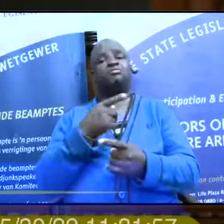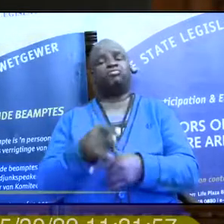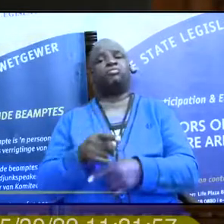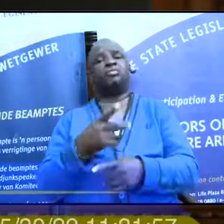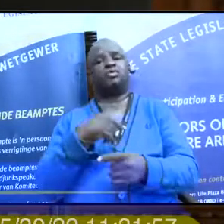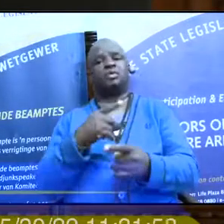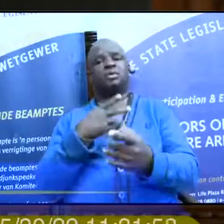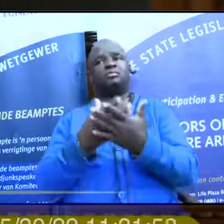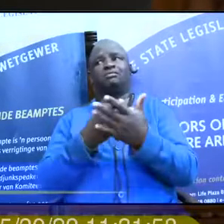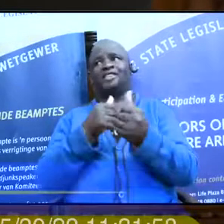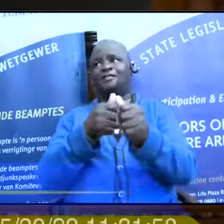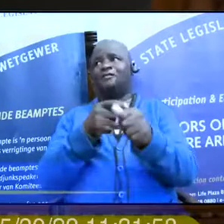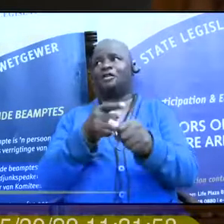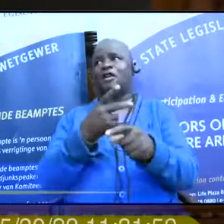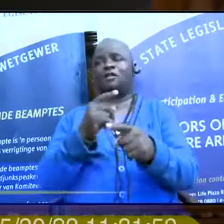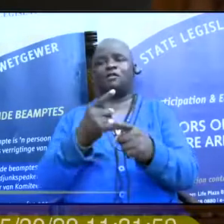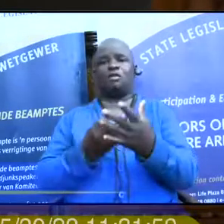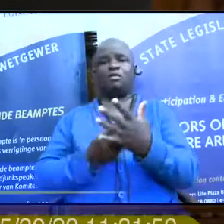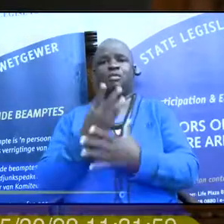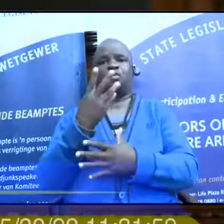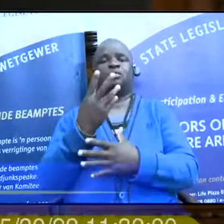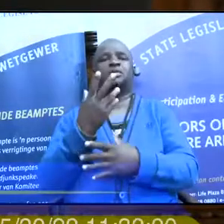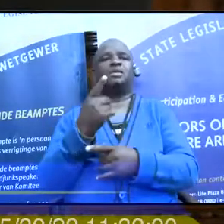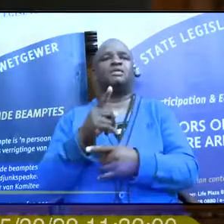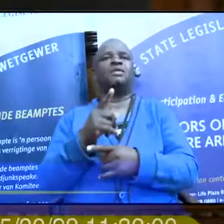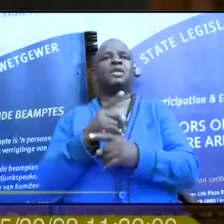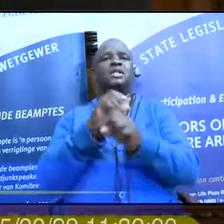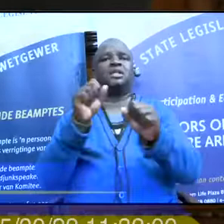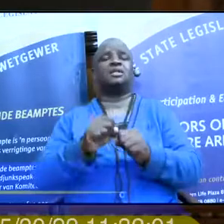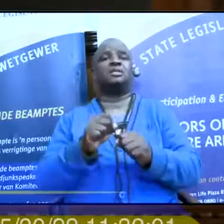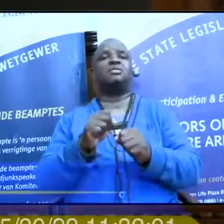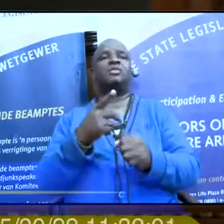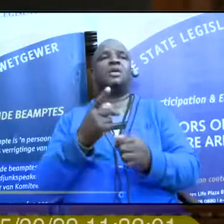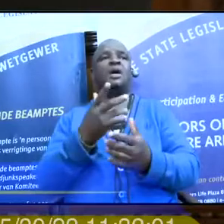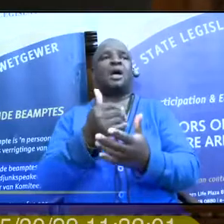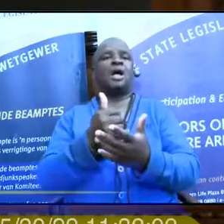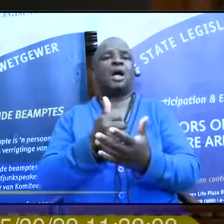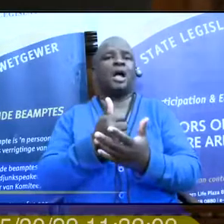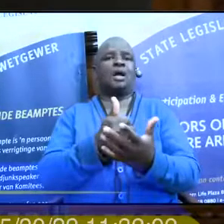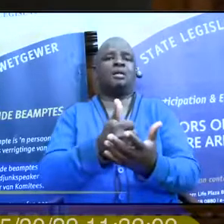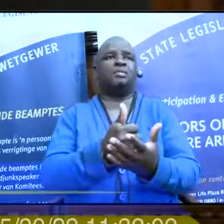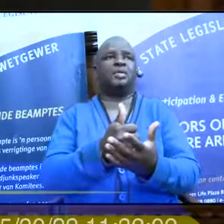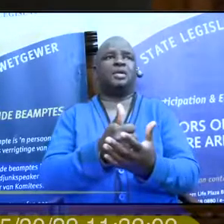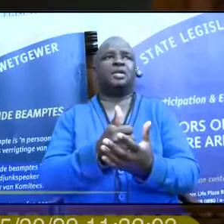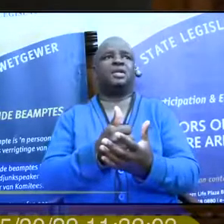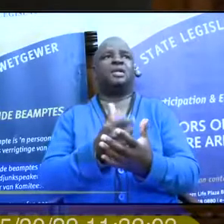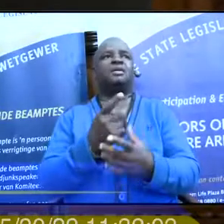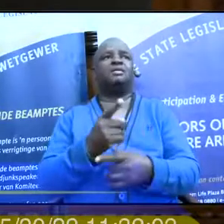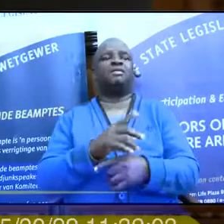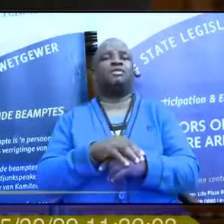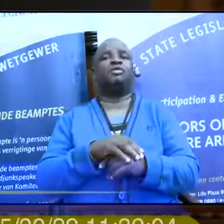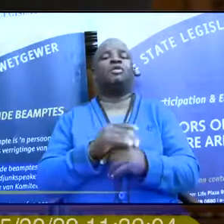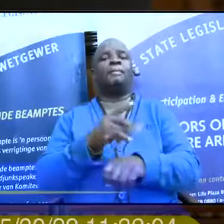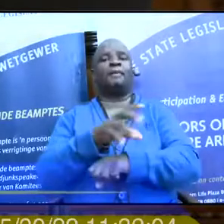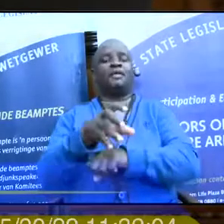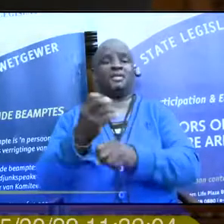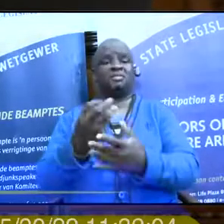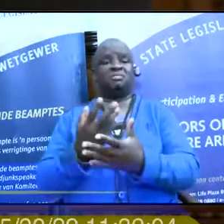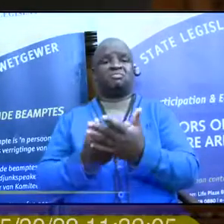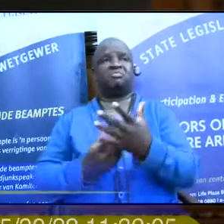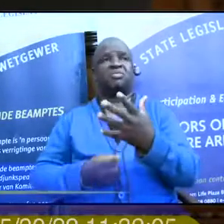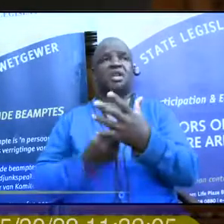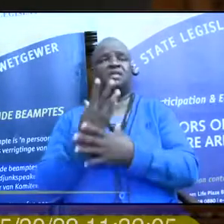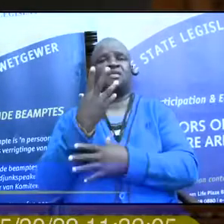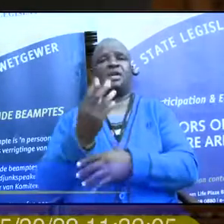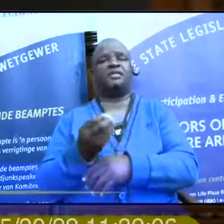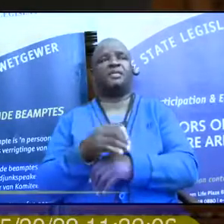be able to produce some some mechanisms to be to assist with um the growth in this province on